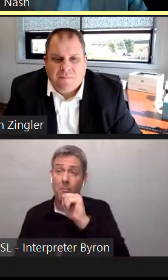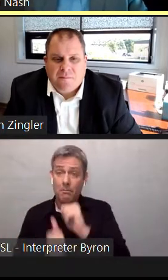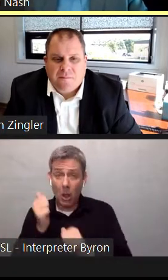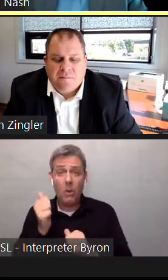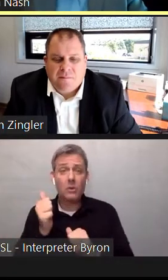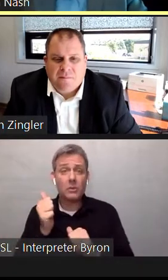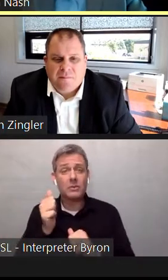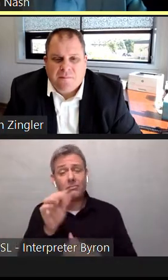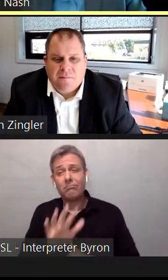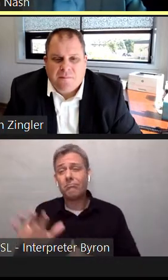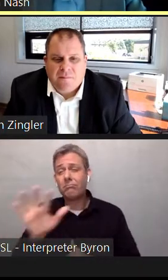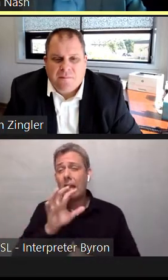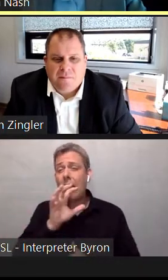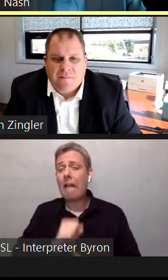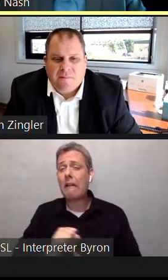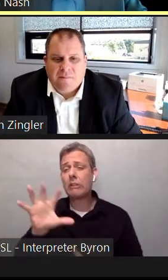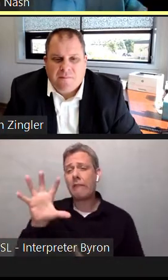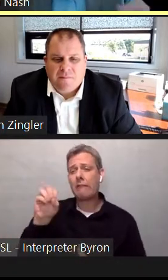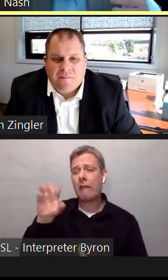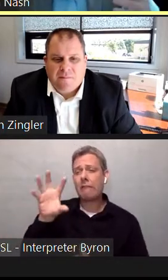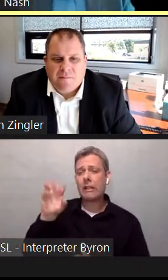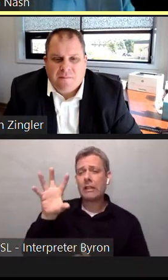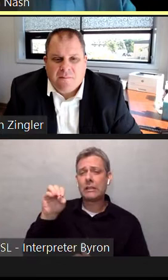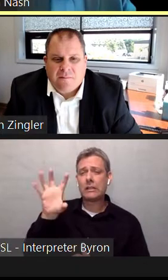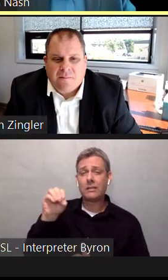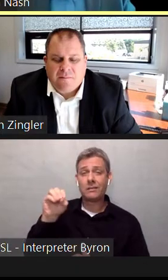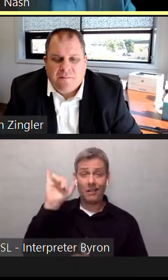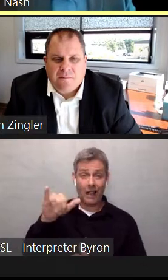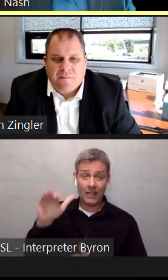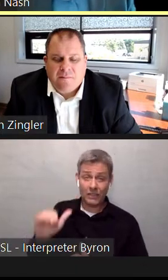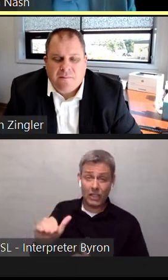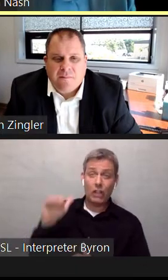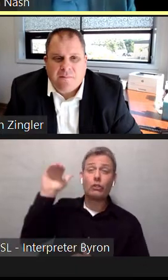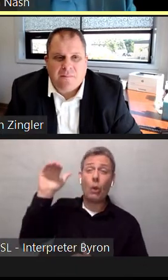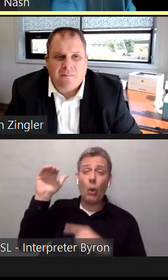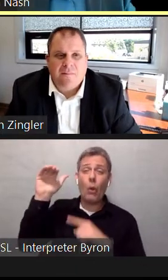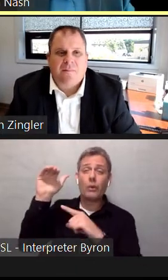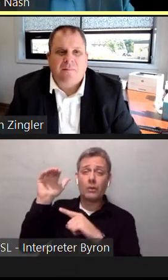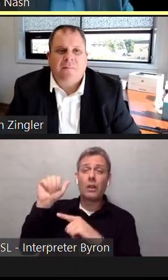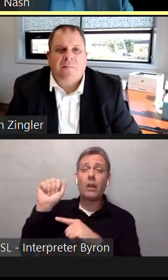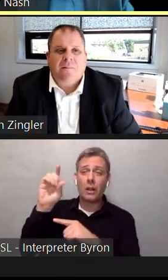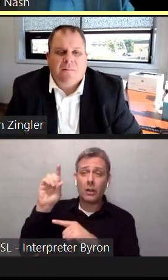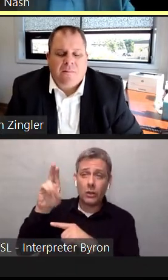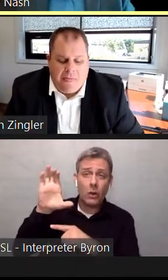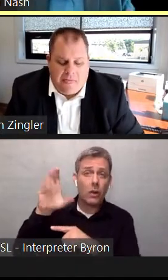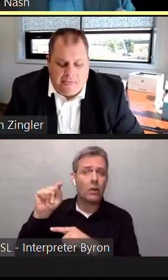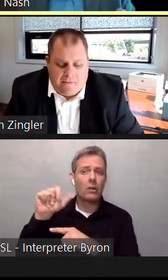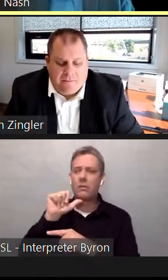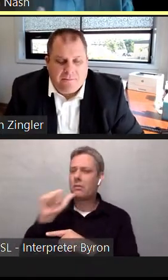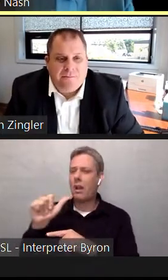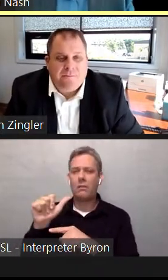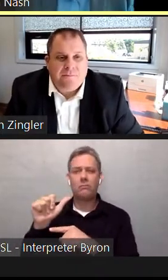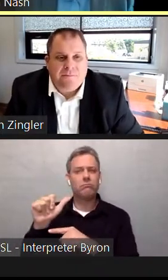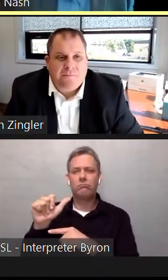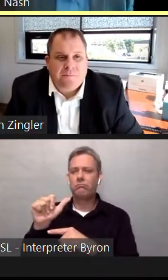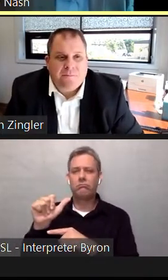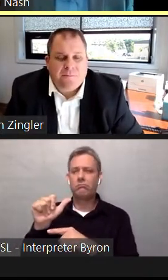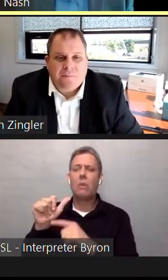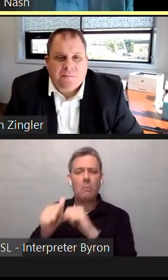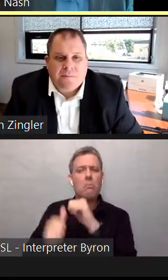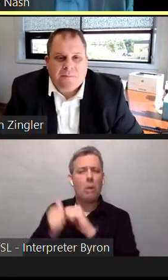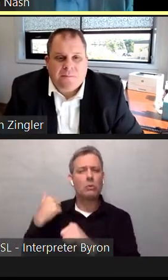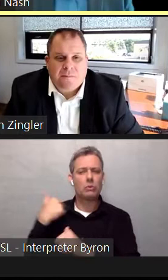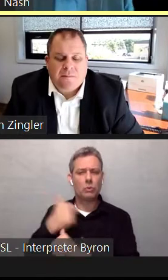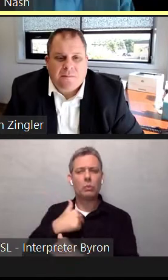average age of 50. This is an adult adjudication, so we deal primarily with adults and not